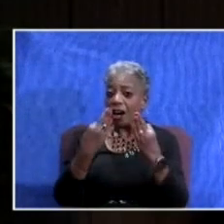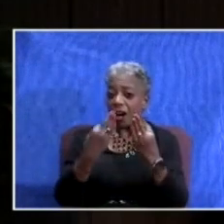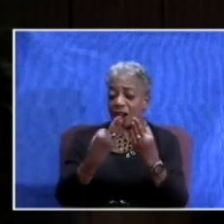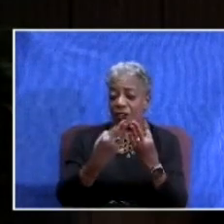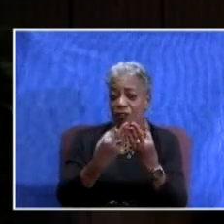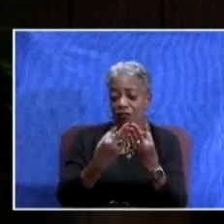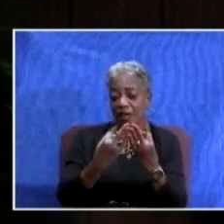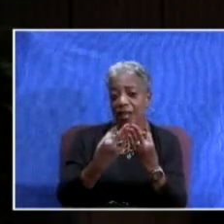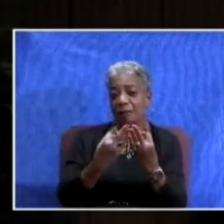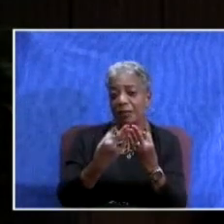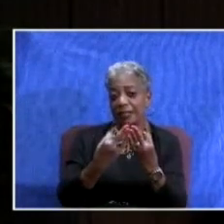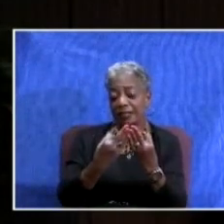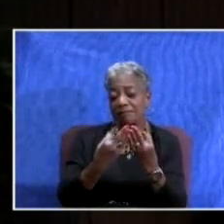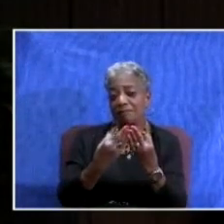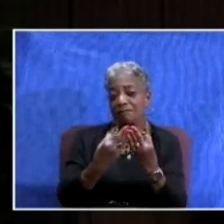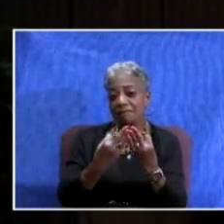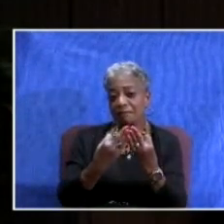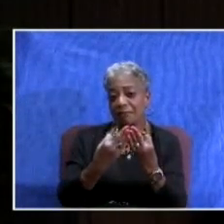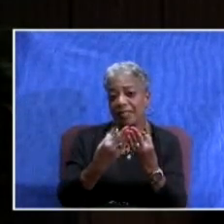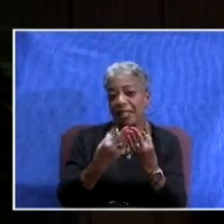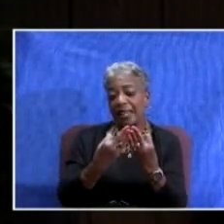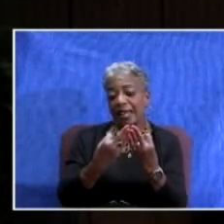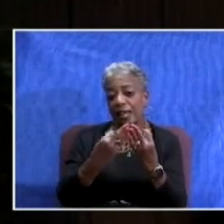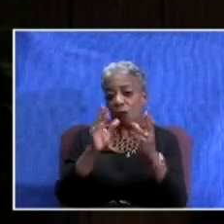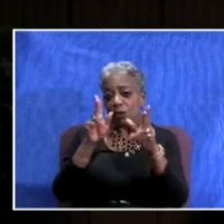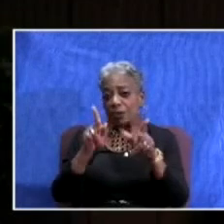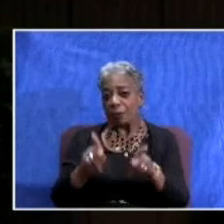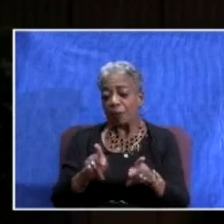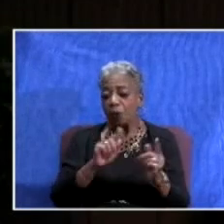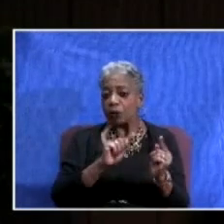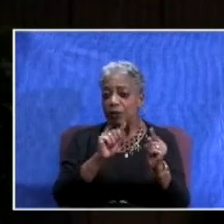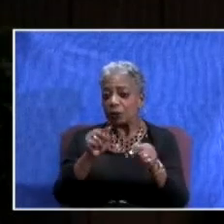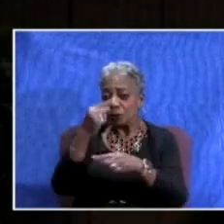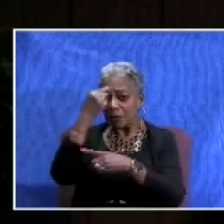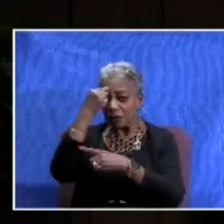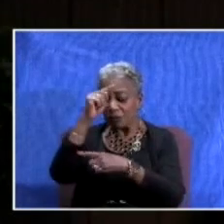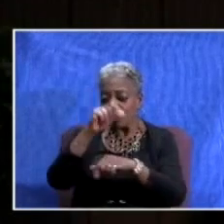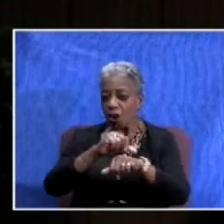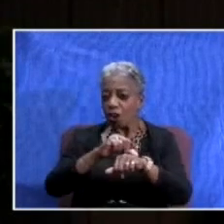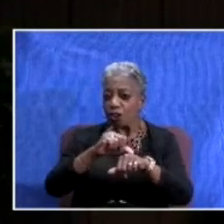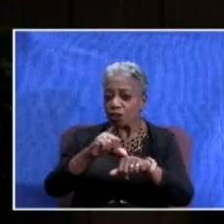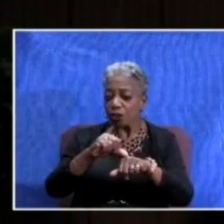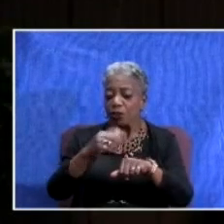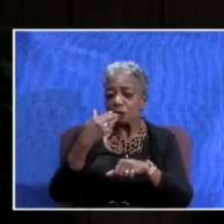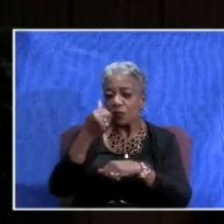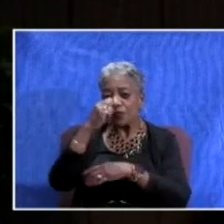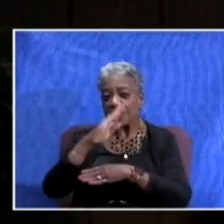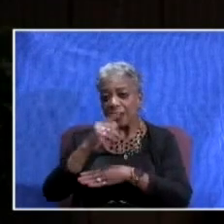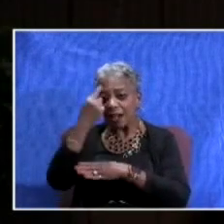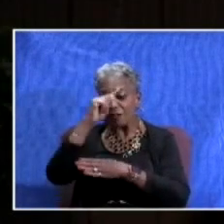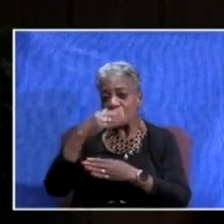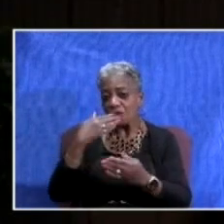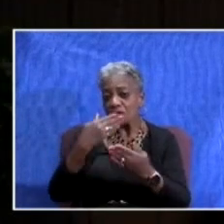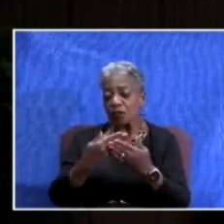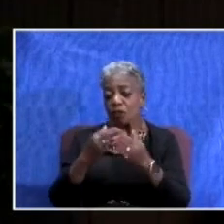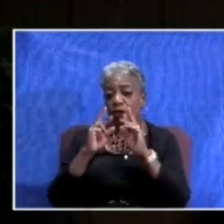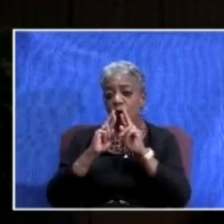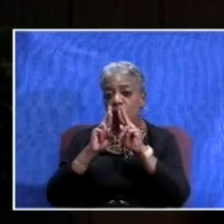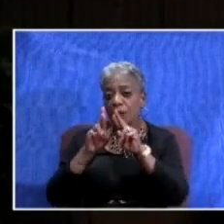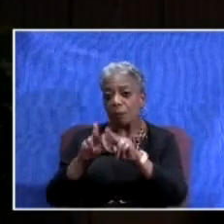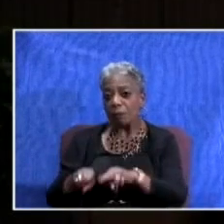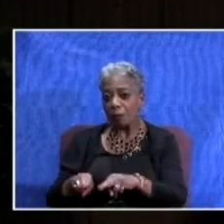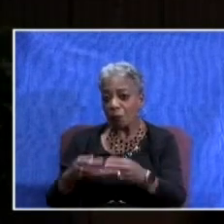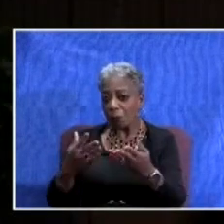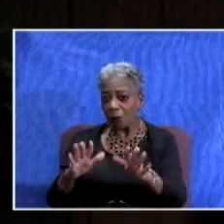who recently went the surgery, and she's doing very well. We thank God for the good report. Happy birthday to